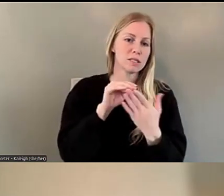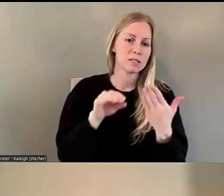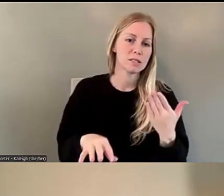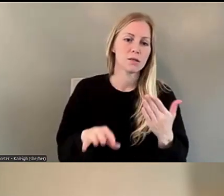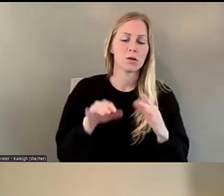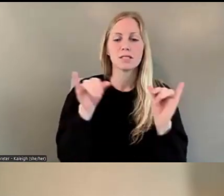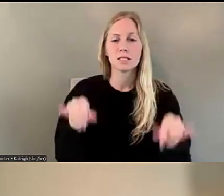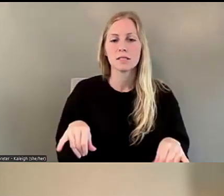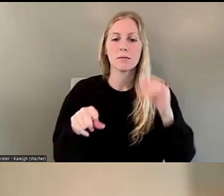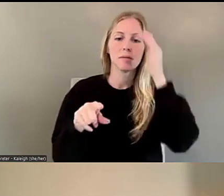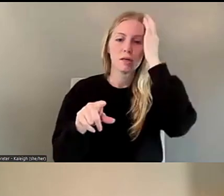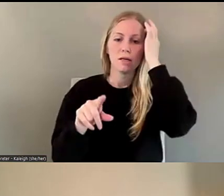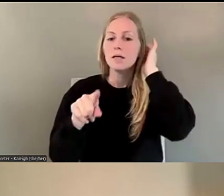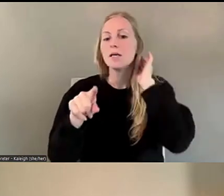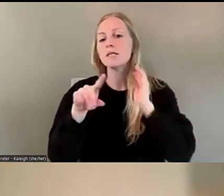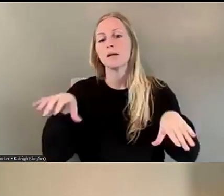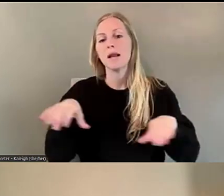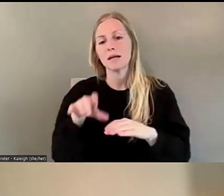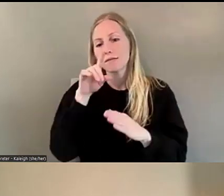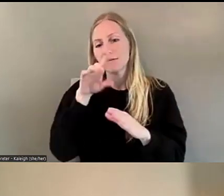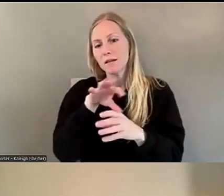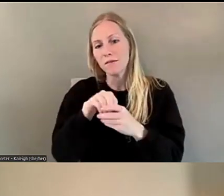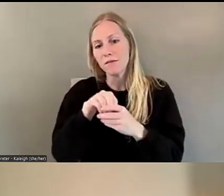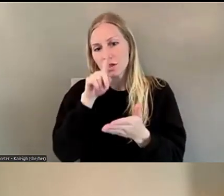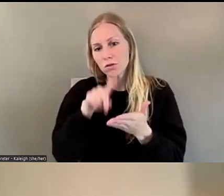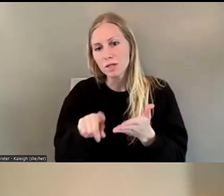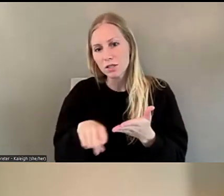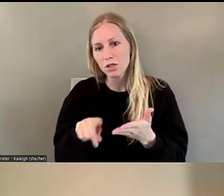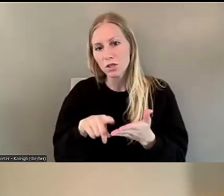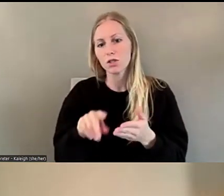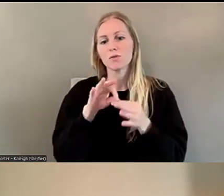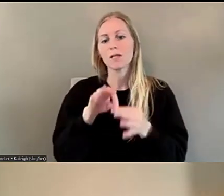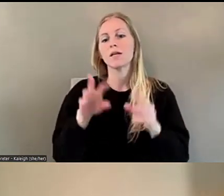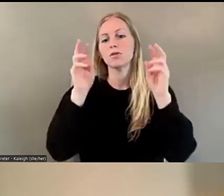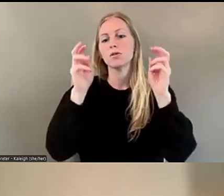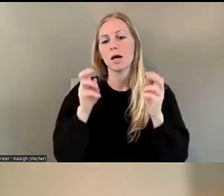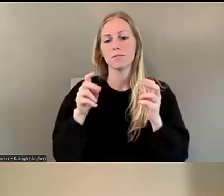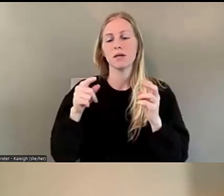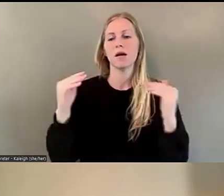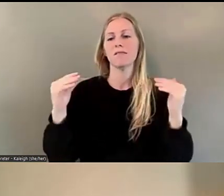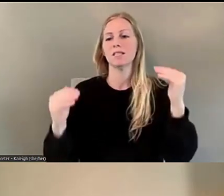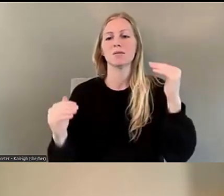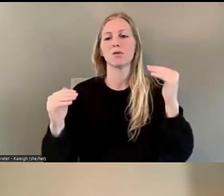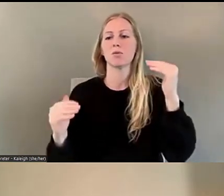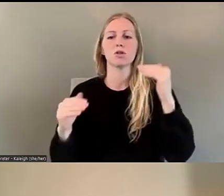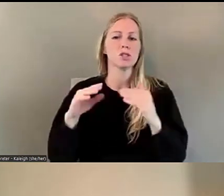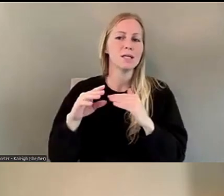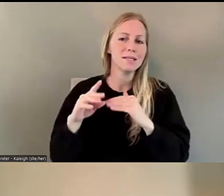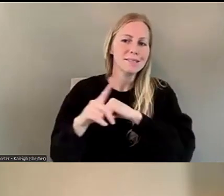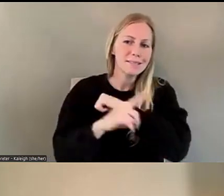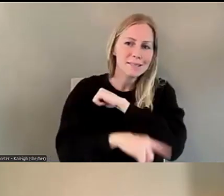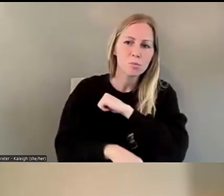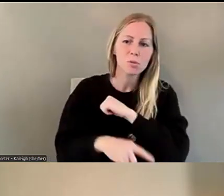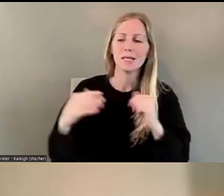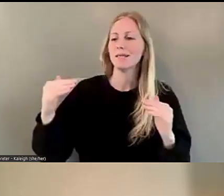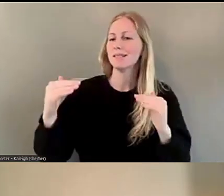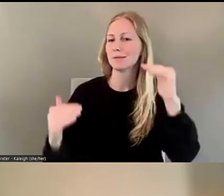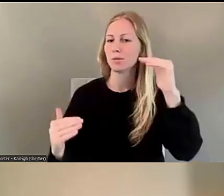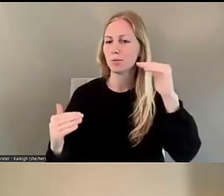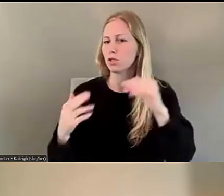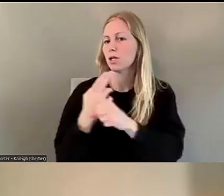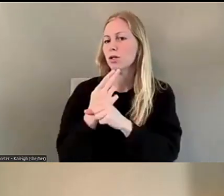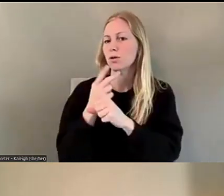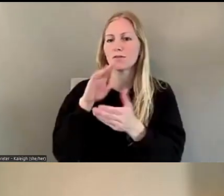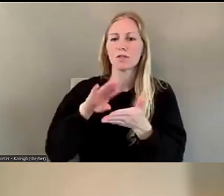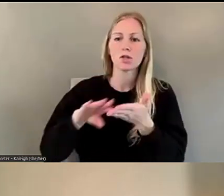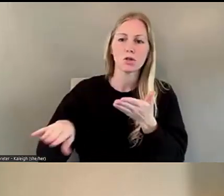in research, evaluation, and investigation on topics of disproportionate discipline, disproportionate use of seclusion and restraint,